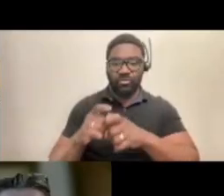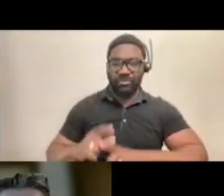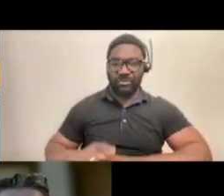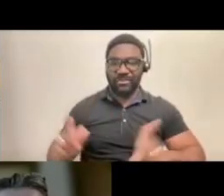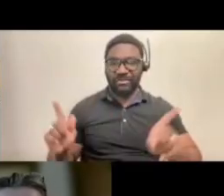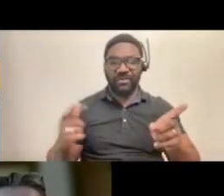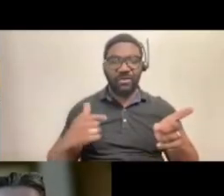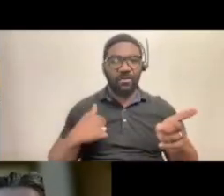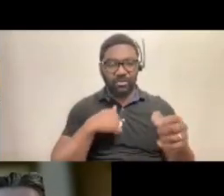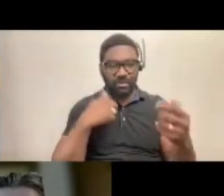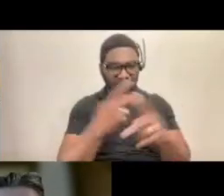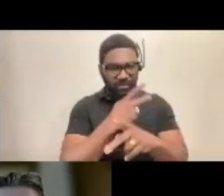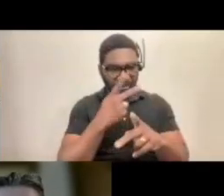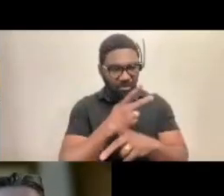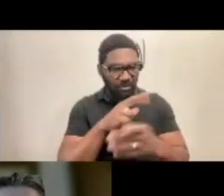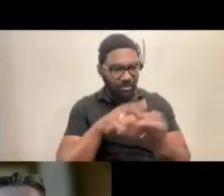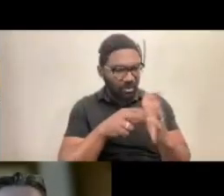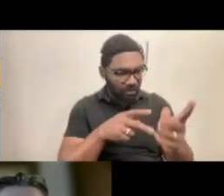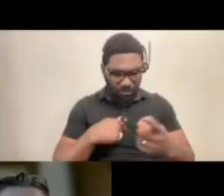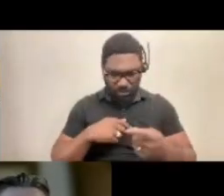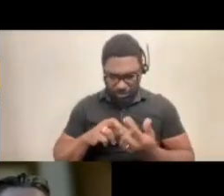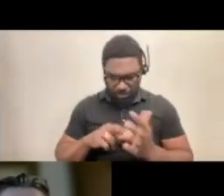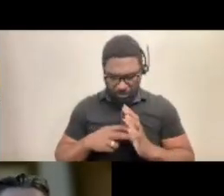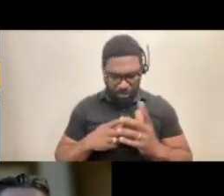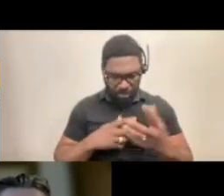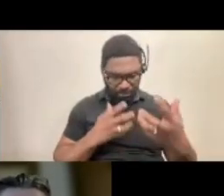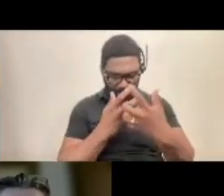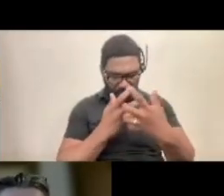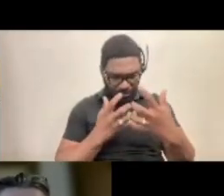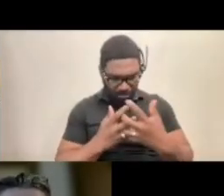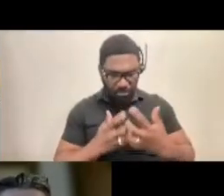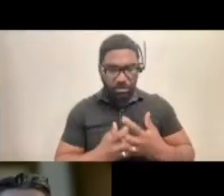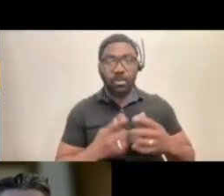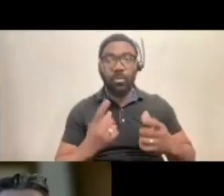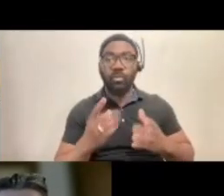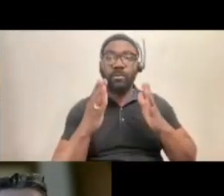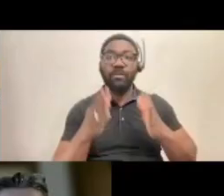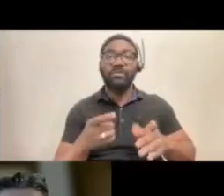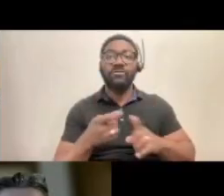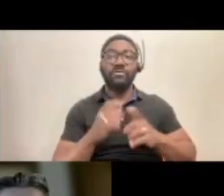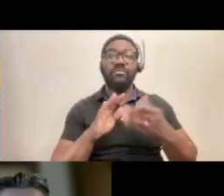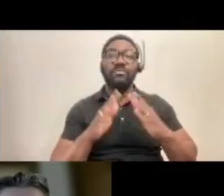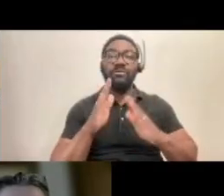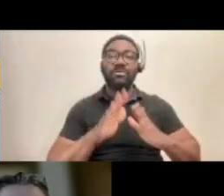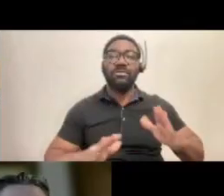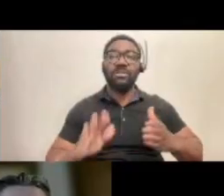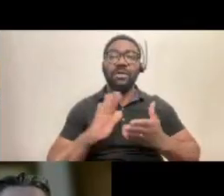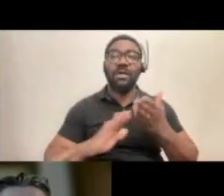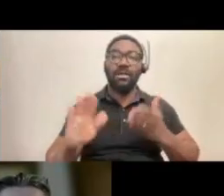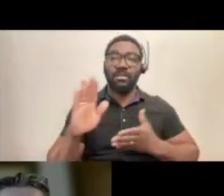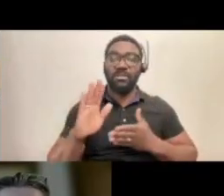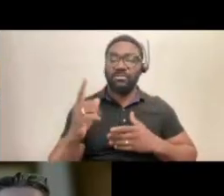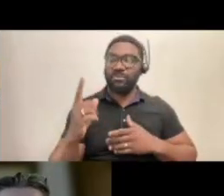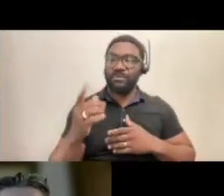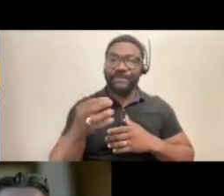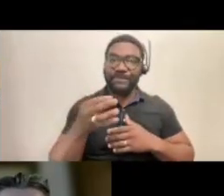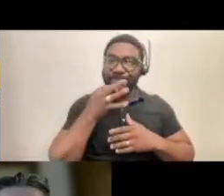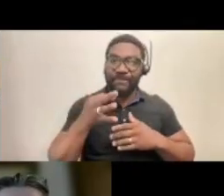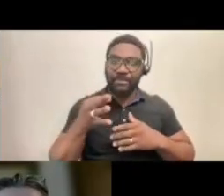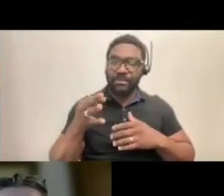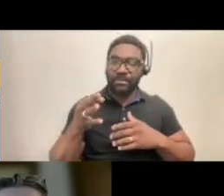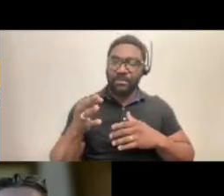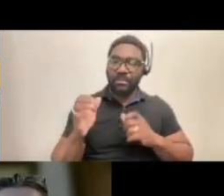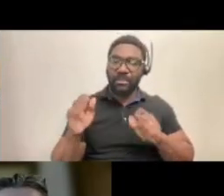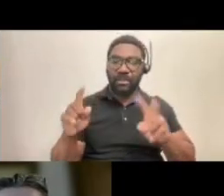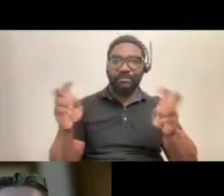just using different words and having an understanding. One of our folks from the community college, one of our partners over there, was very good at being able to